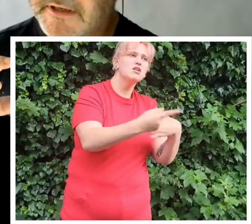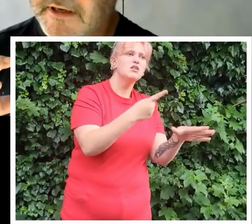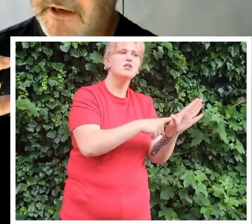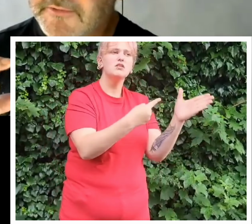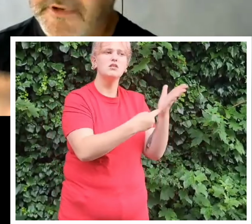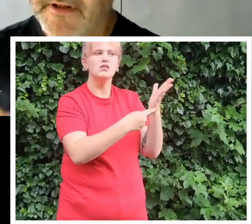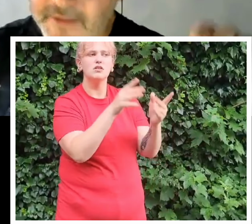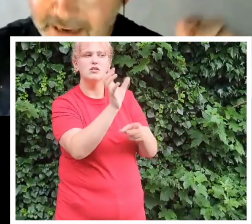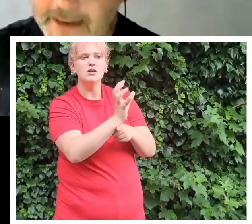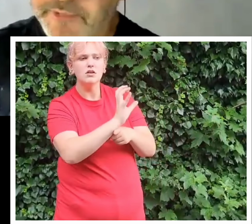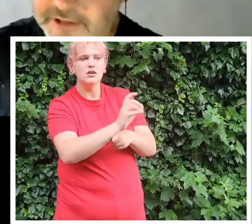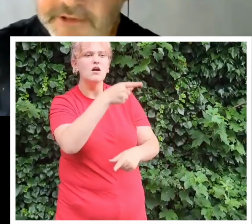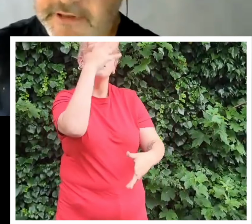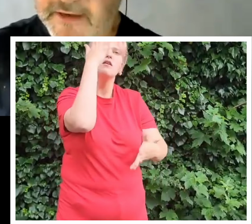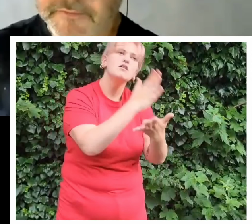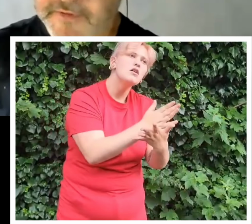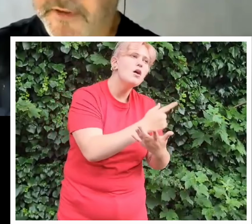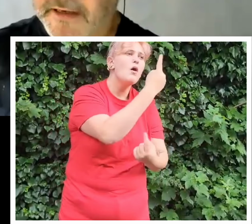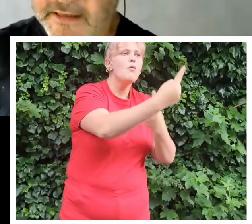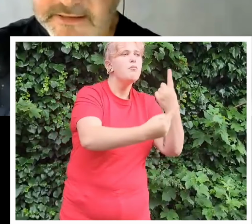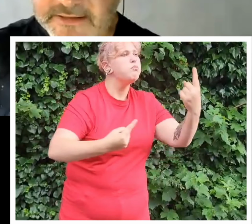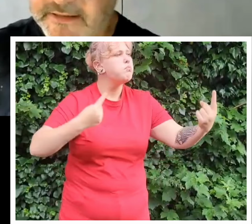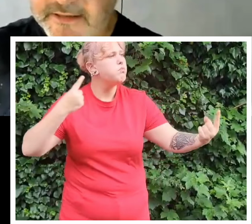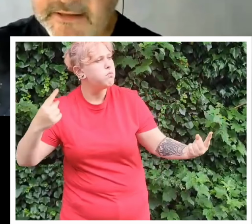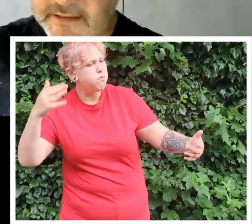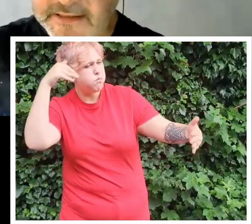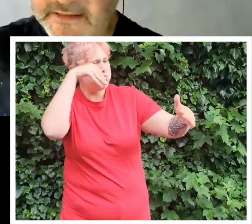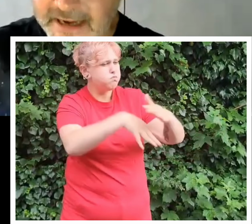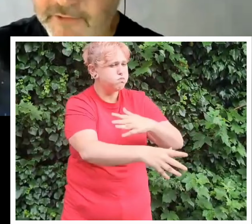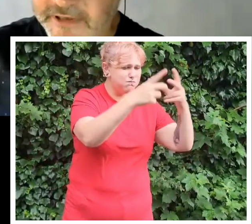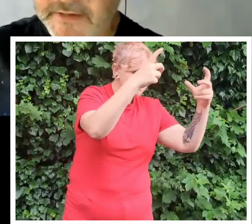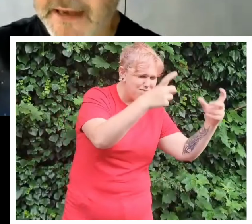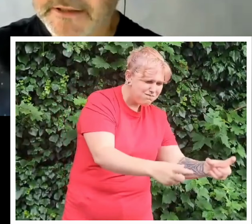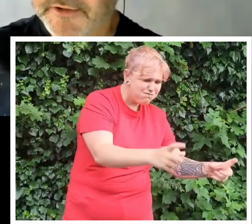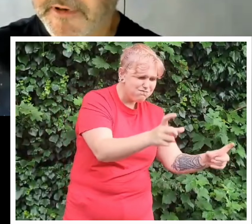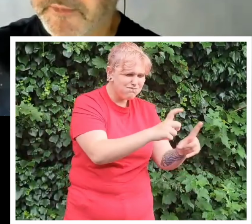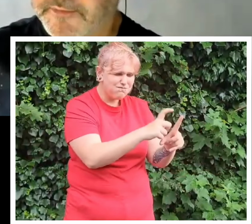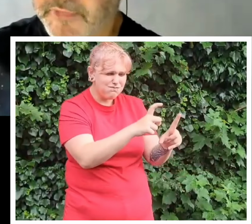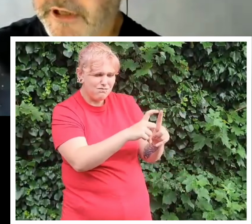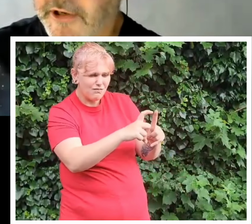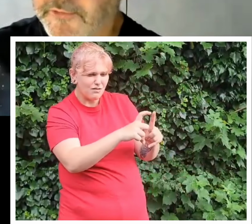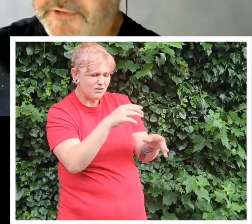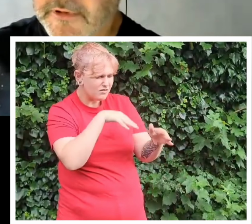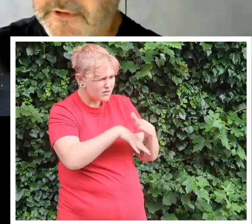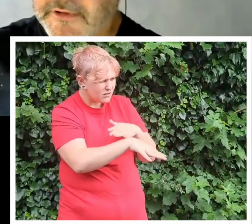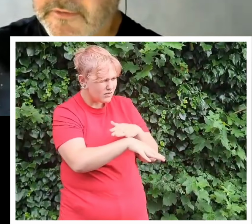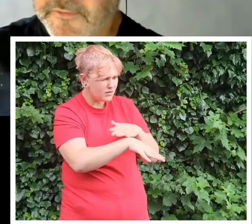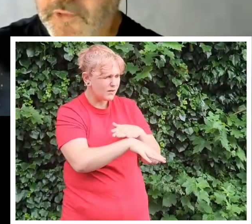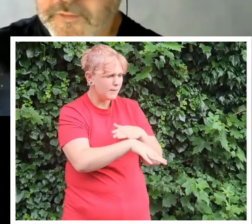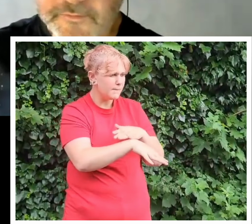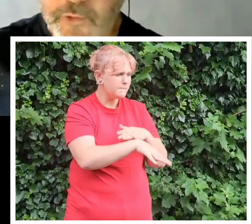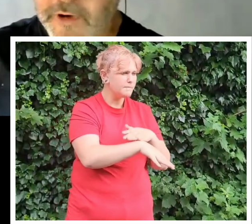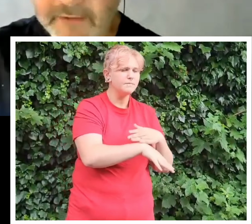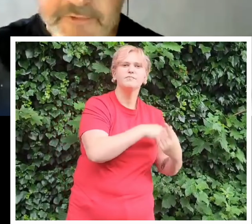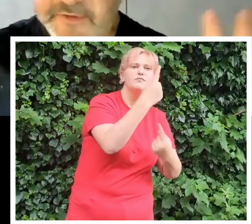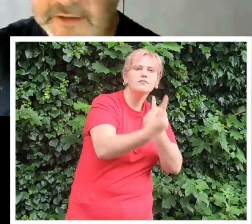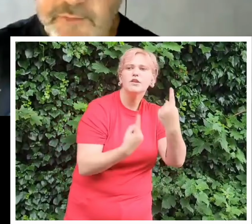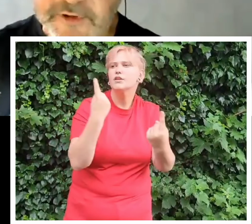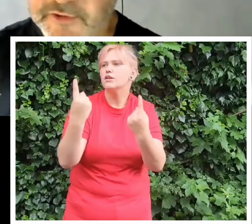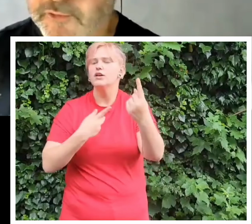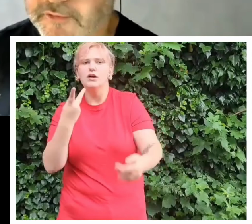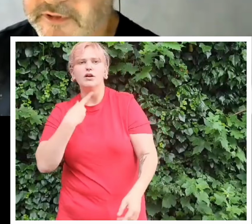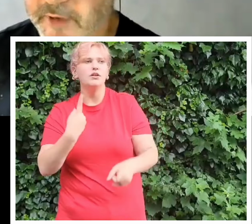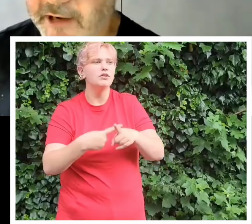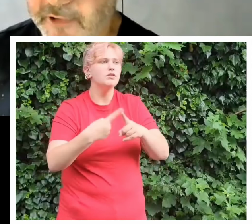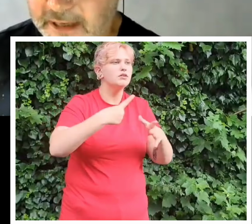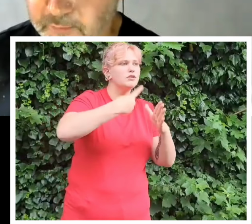YouTube video that absolutely everything is down in that description below for everything that